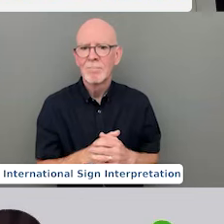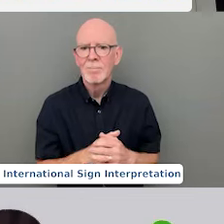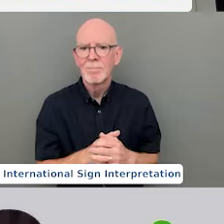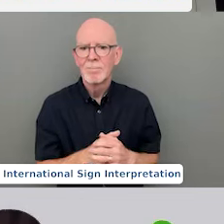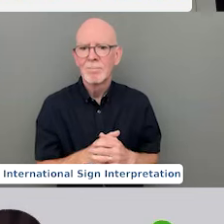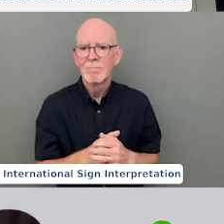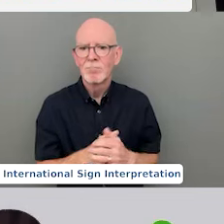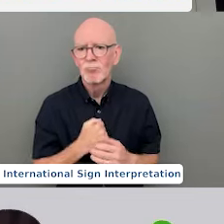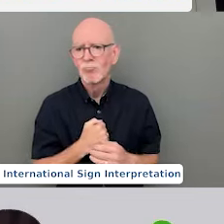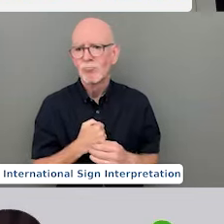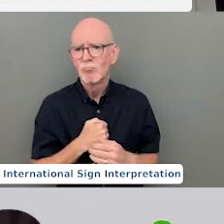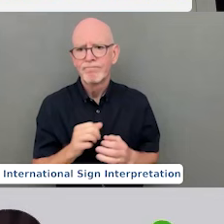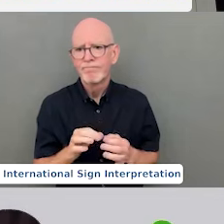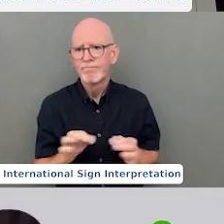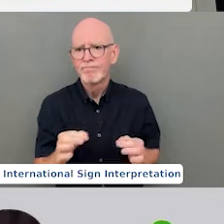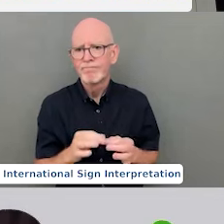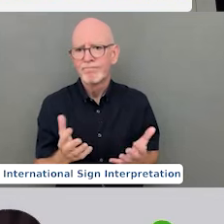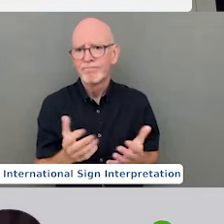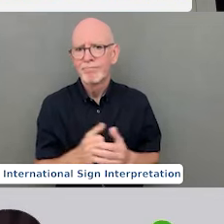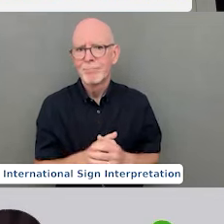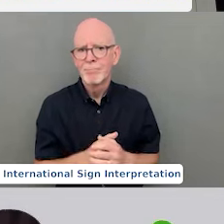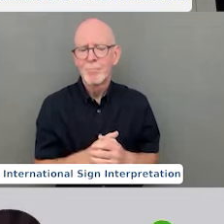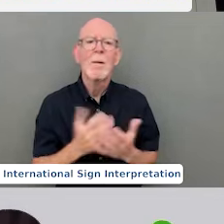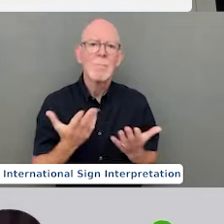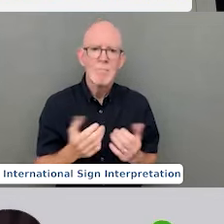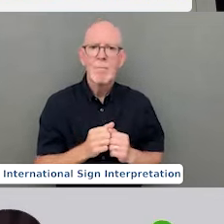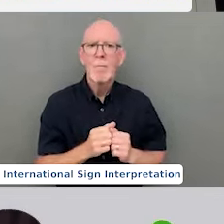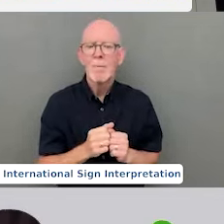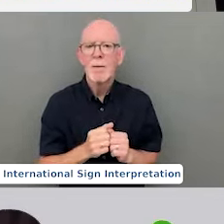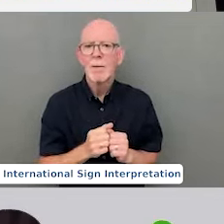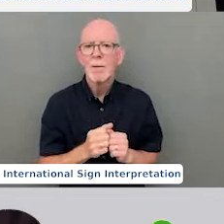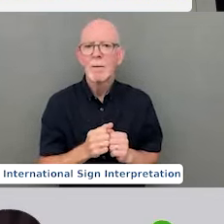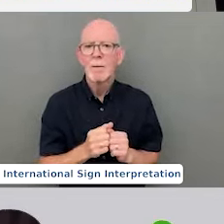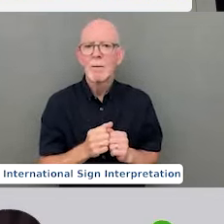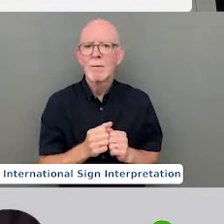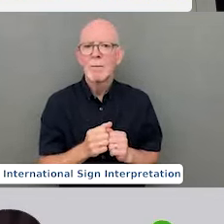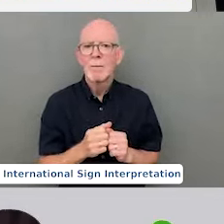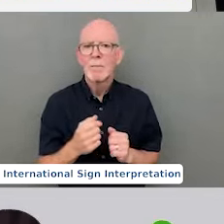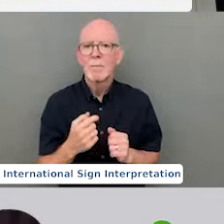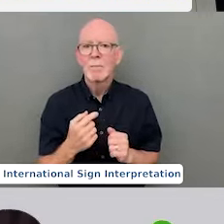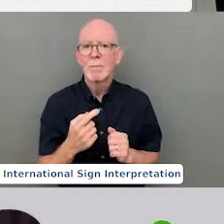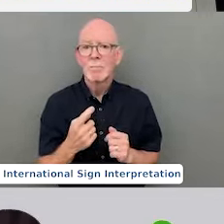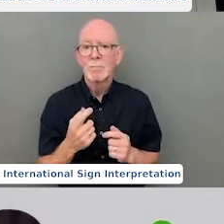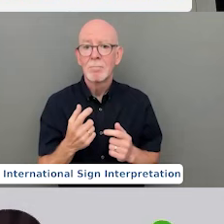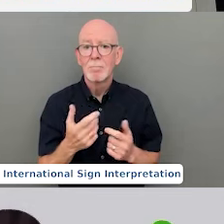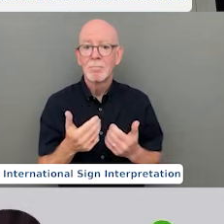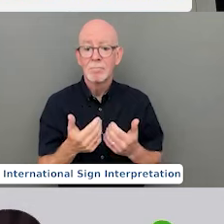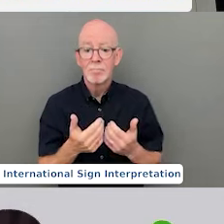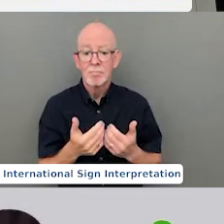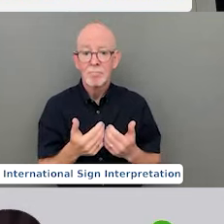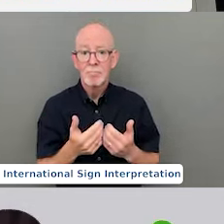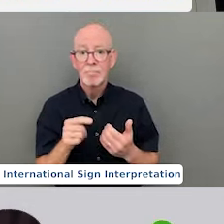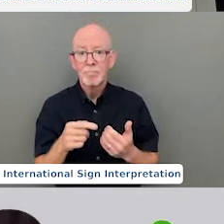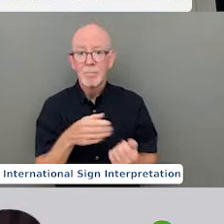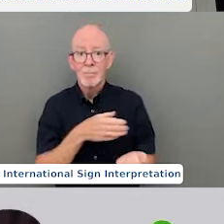upskill and reskill them, and so that they can earn a good of good ways of living